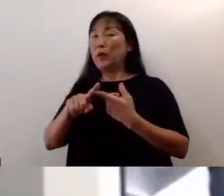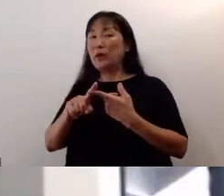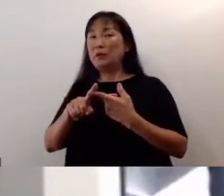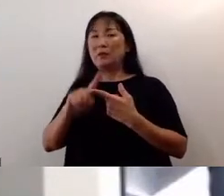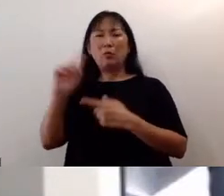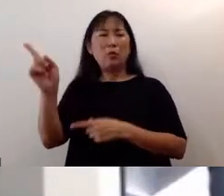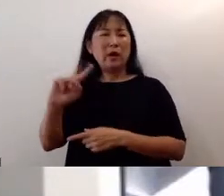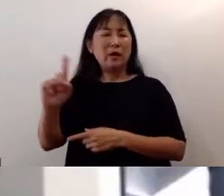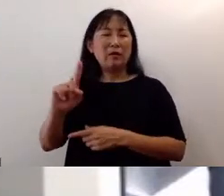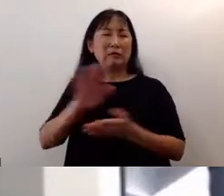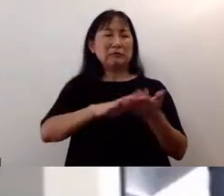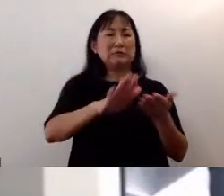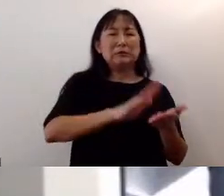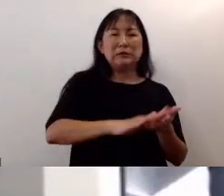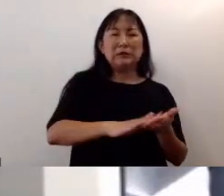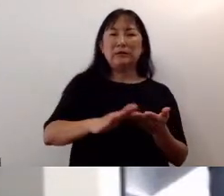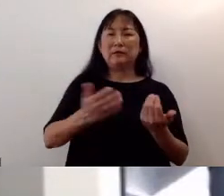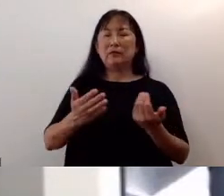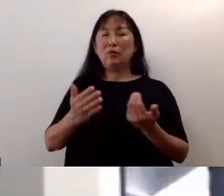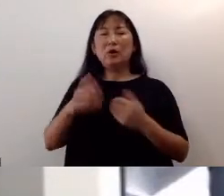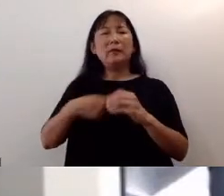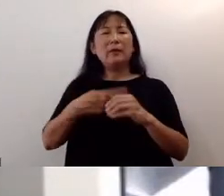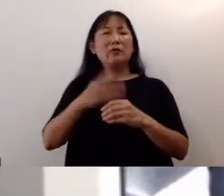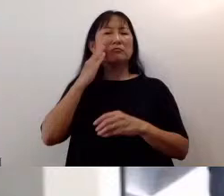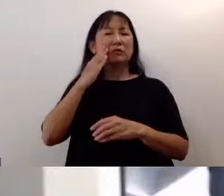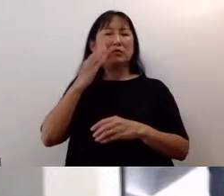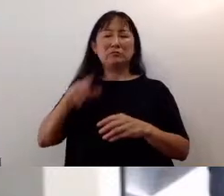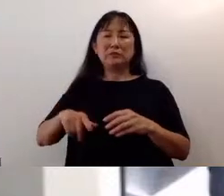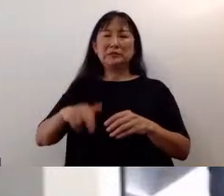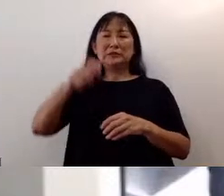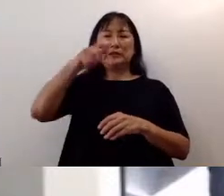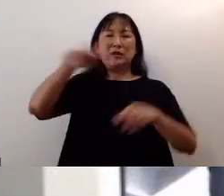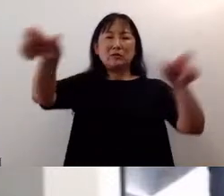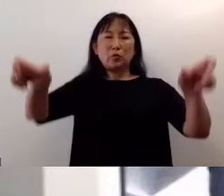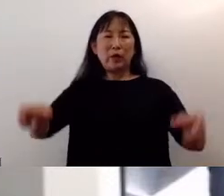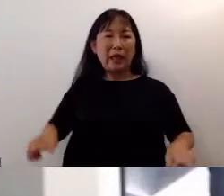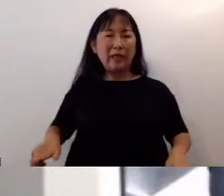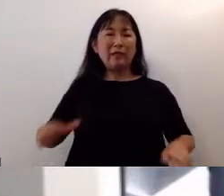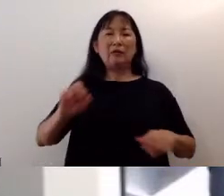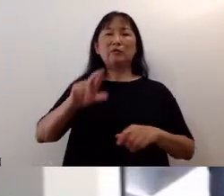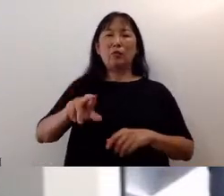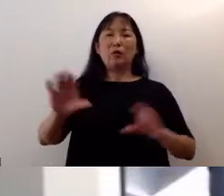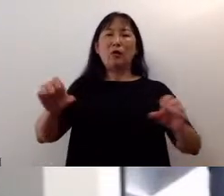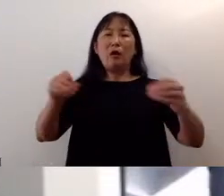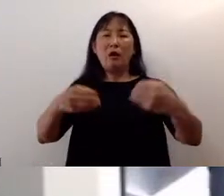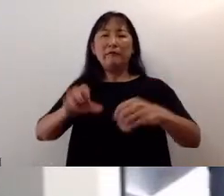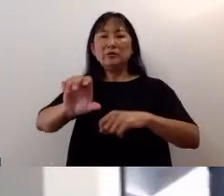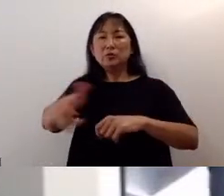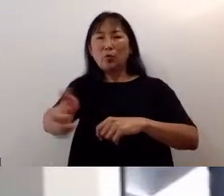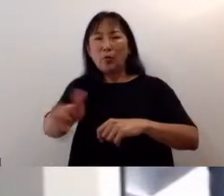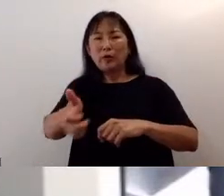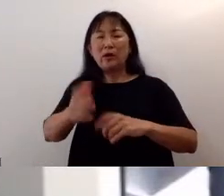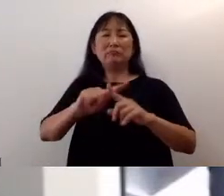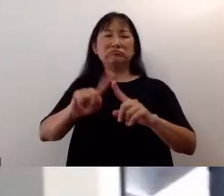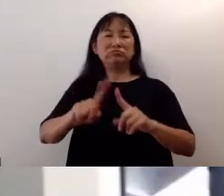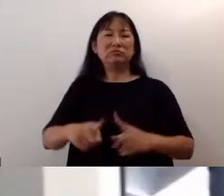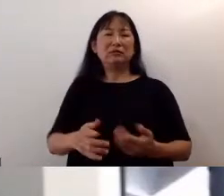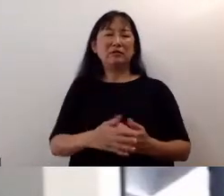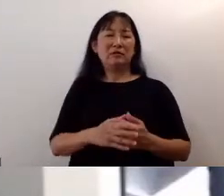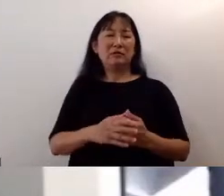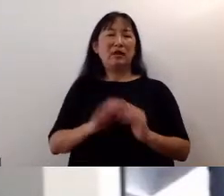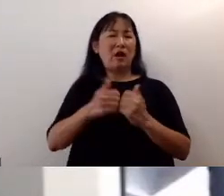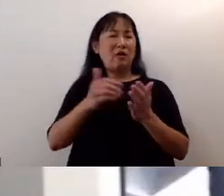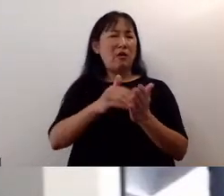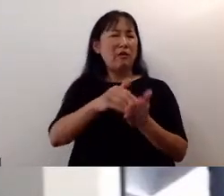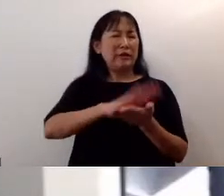frequently used services such as common areas such as railings, doorknobs, bathroom, workrooms, office, et cetera? Also, what about physical barriers